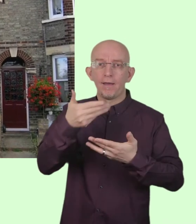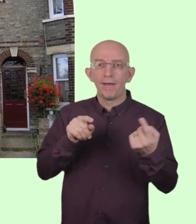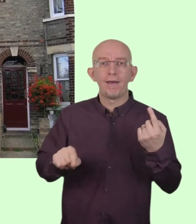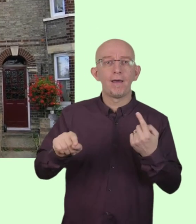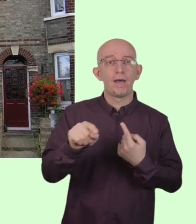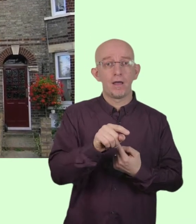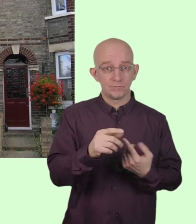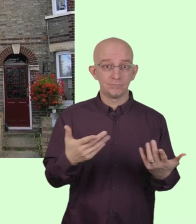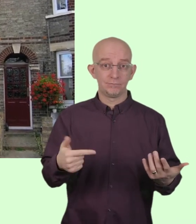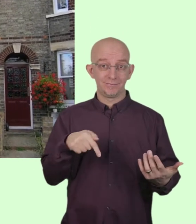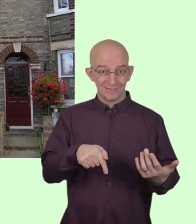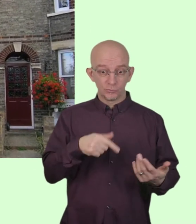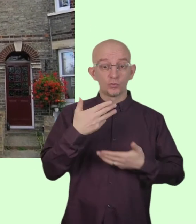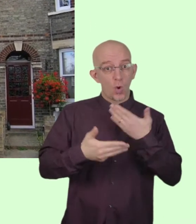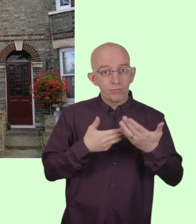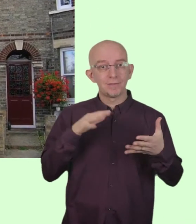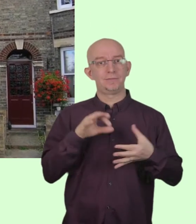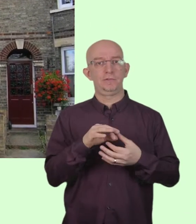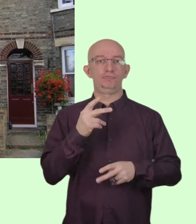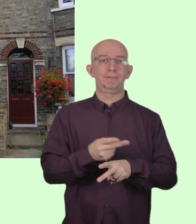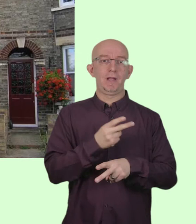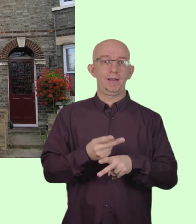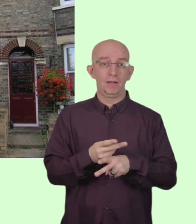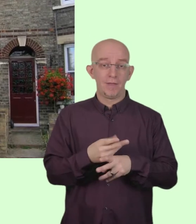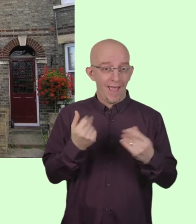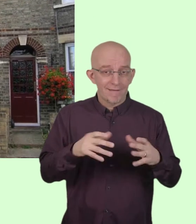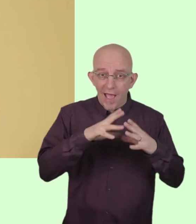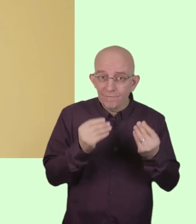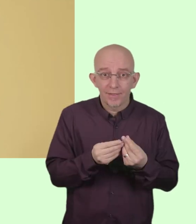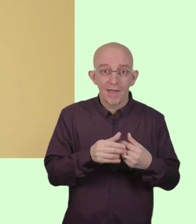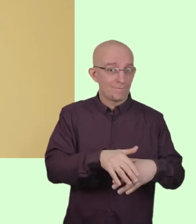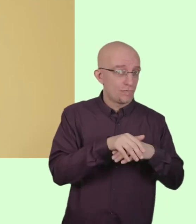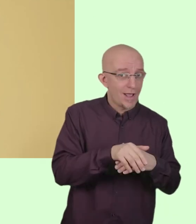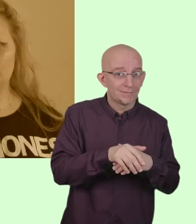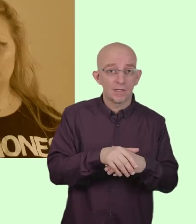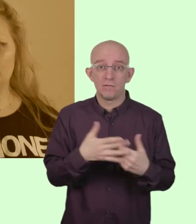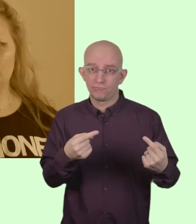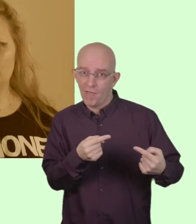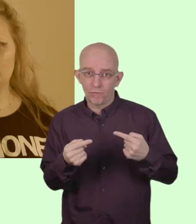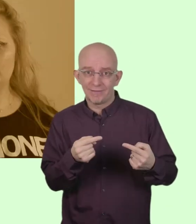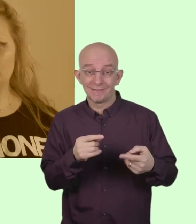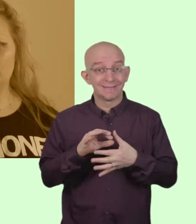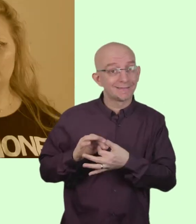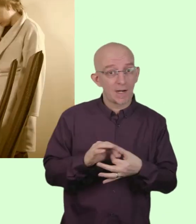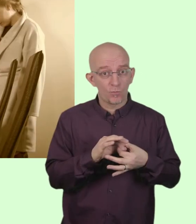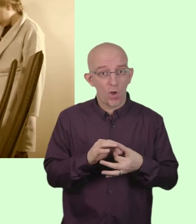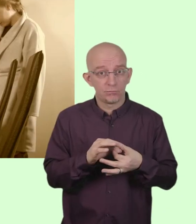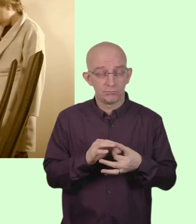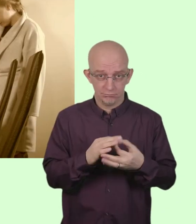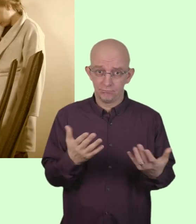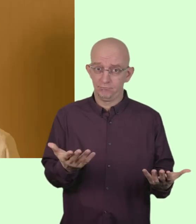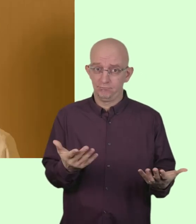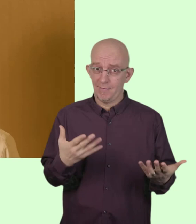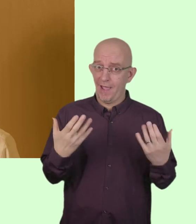is a story about recycling. It's got everything. Friends, rivalries,